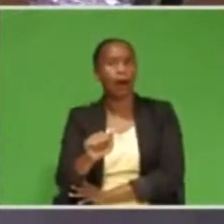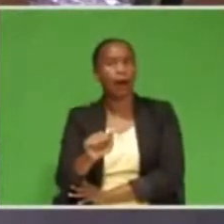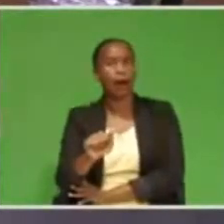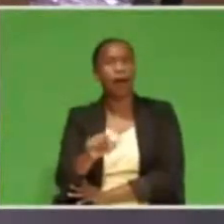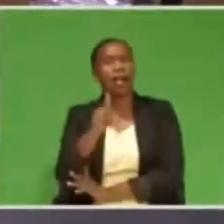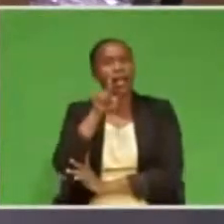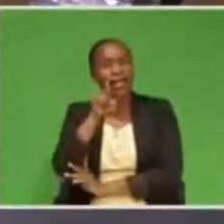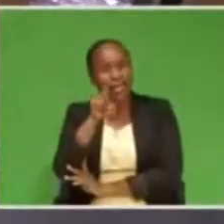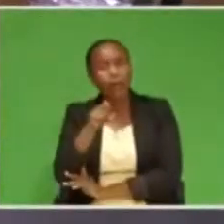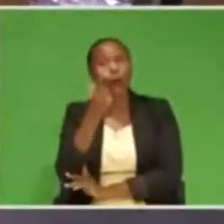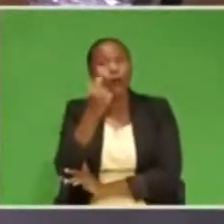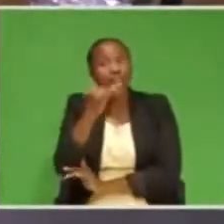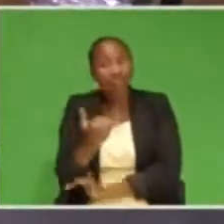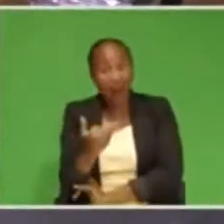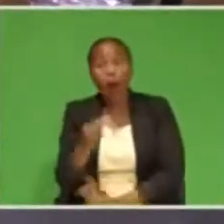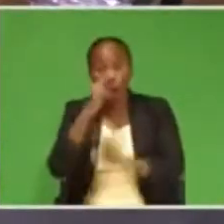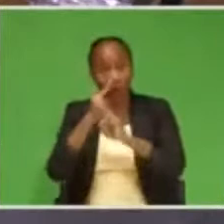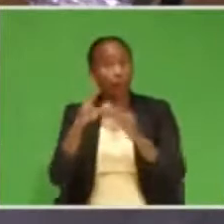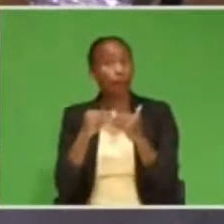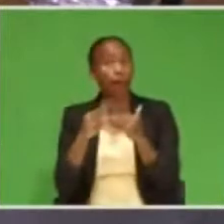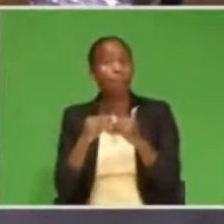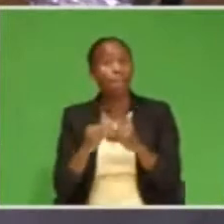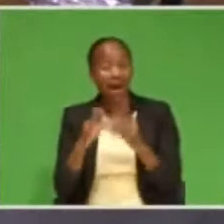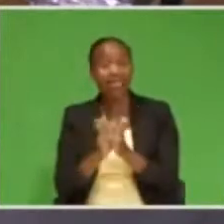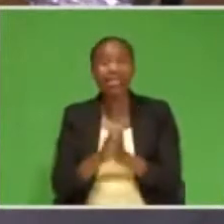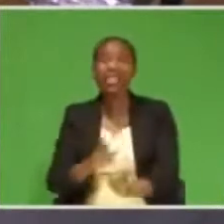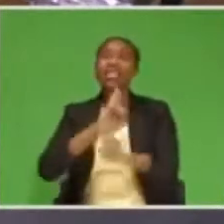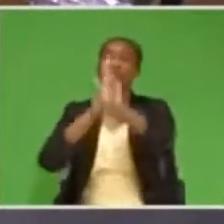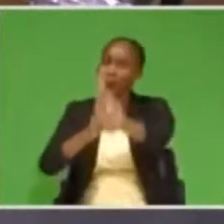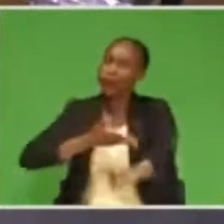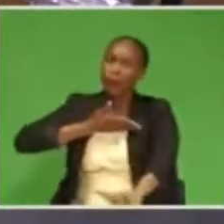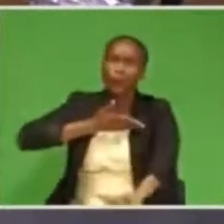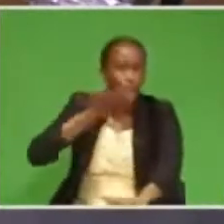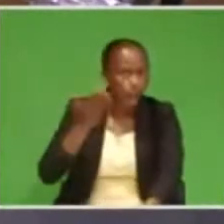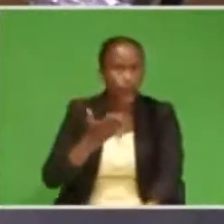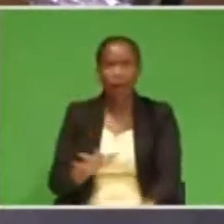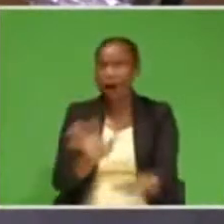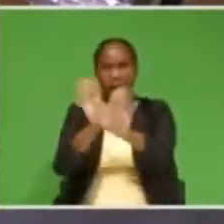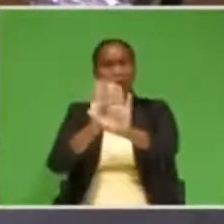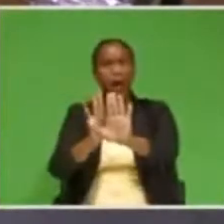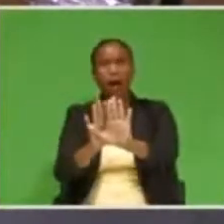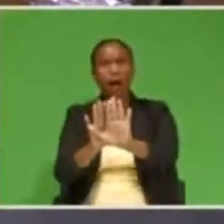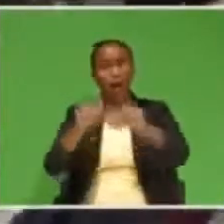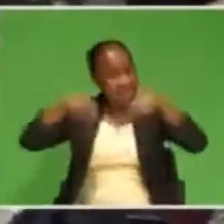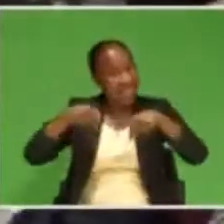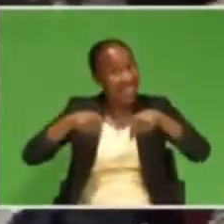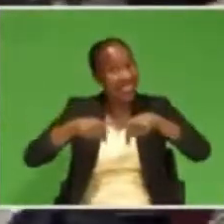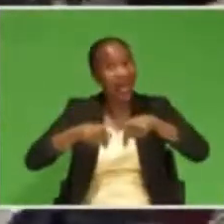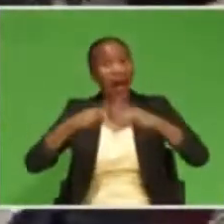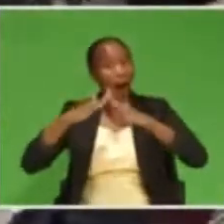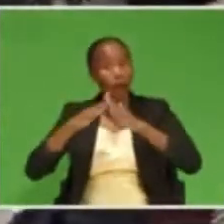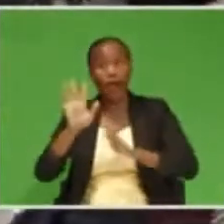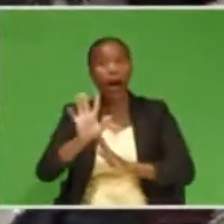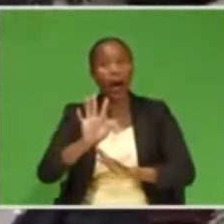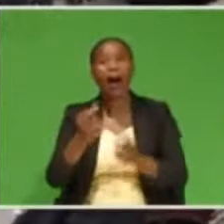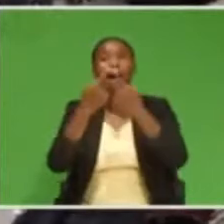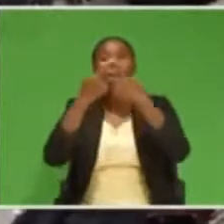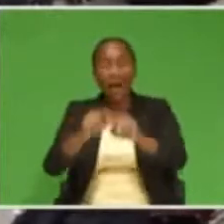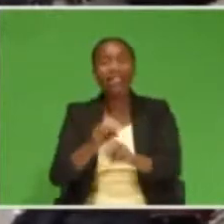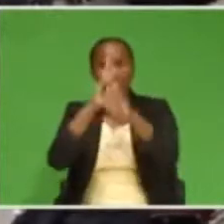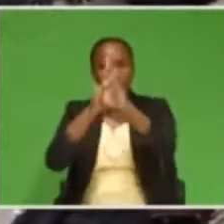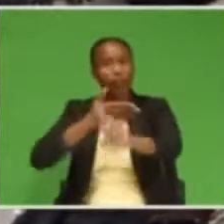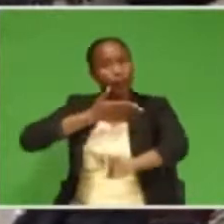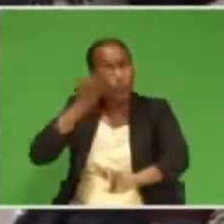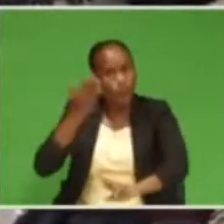What you are doing, honorable members, is disrespecting not this assembly, but you are disrespecting all